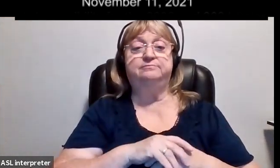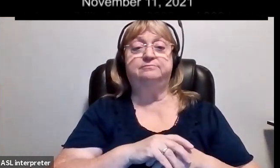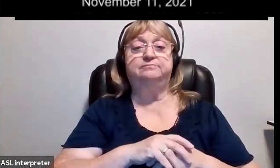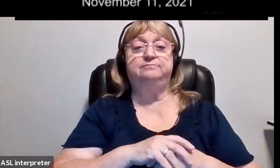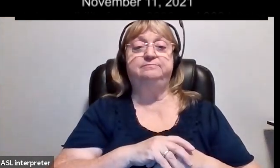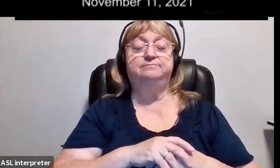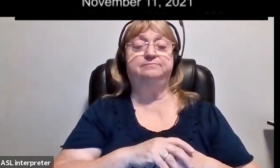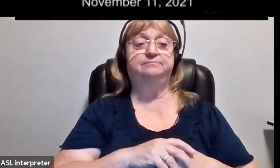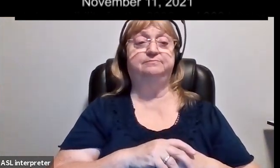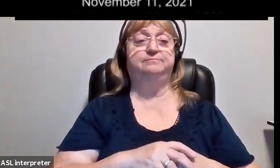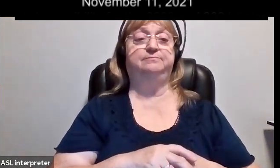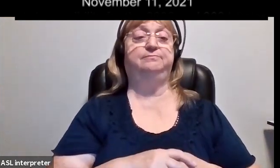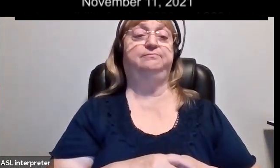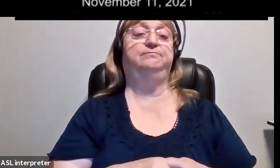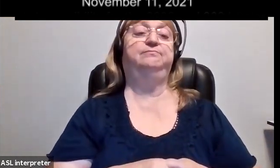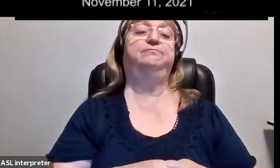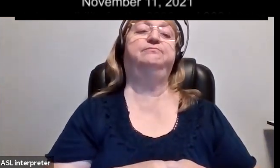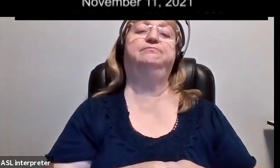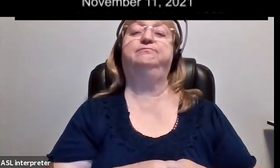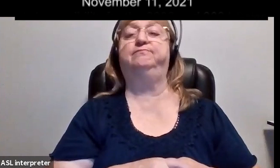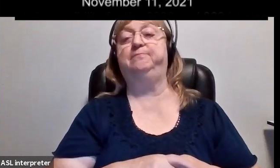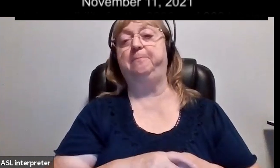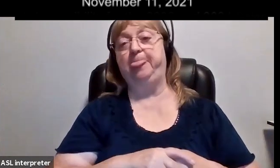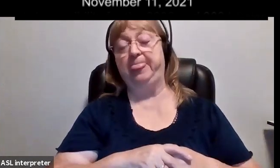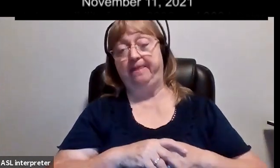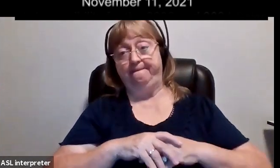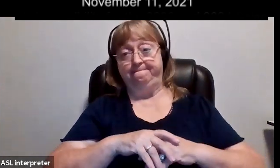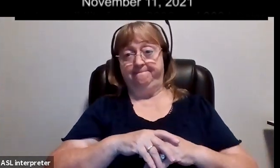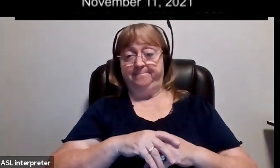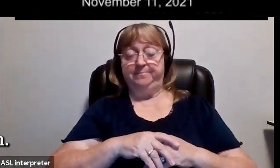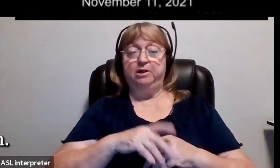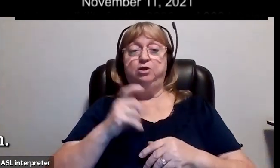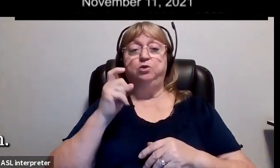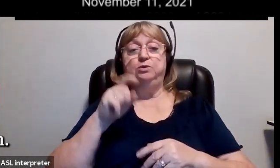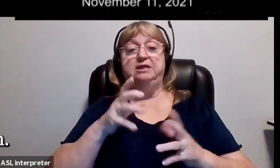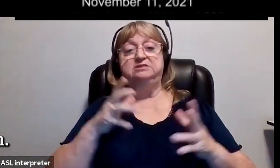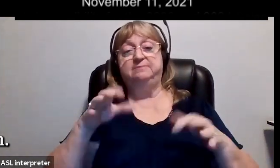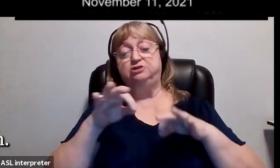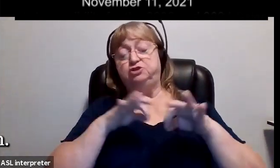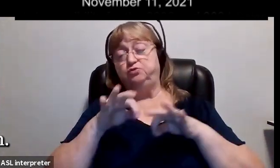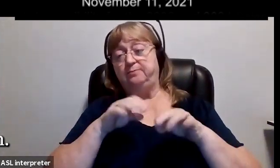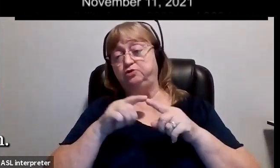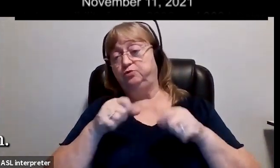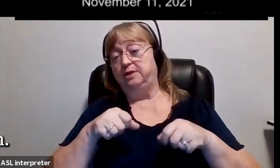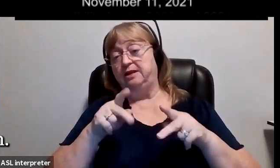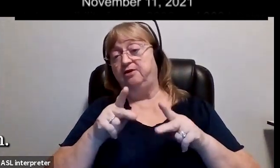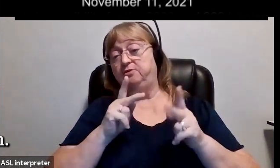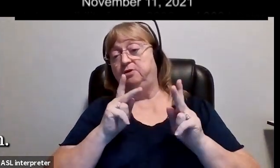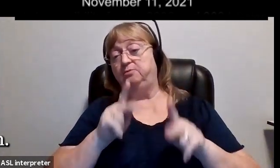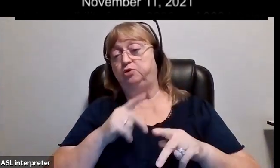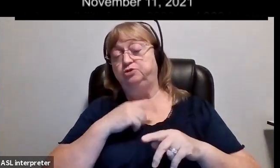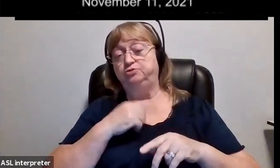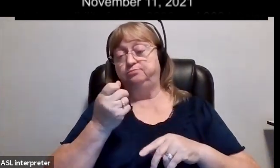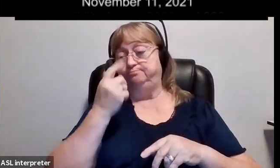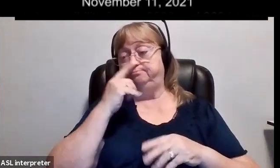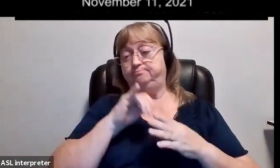That would be important because you need as much description to allow the person to interpret the data on their